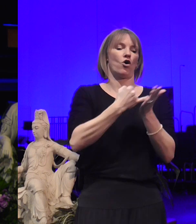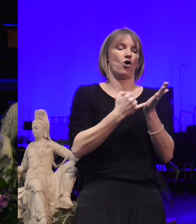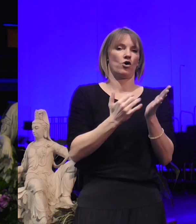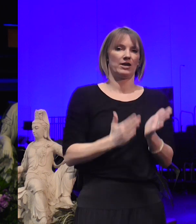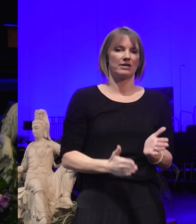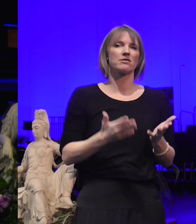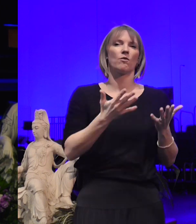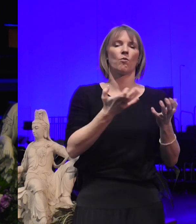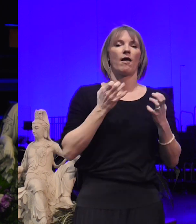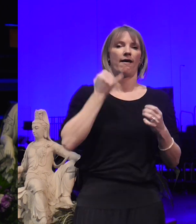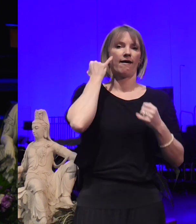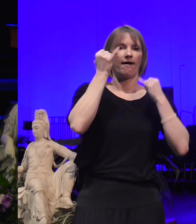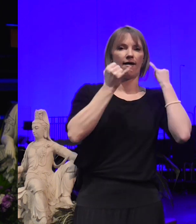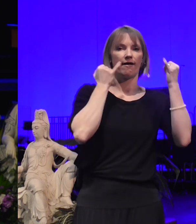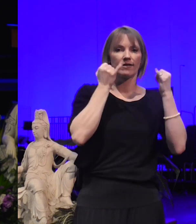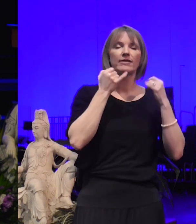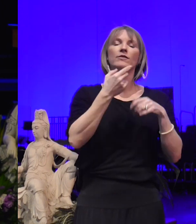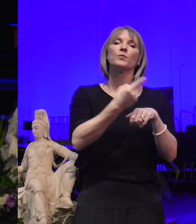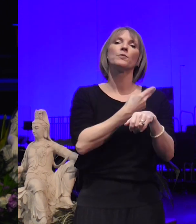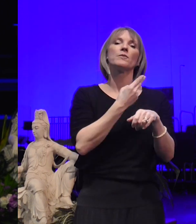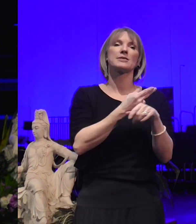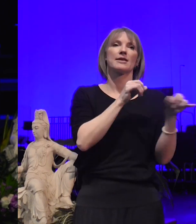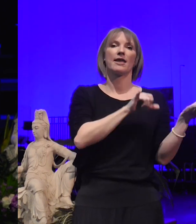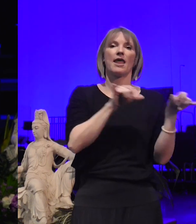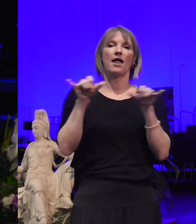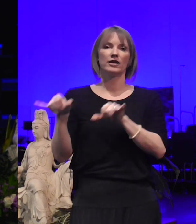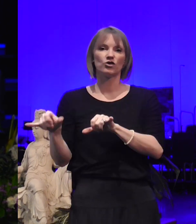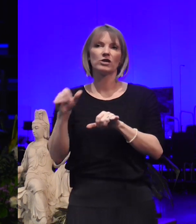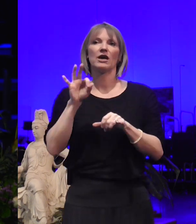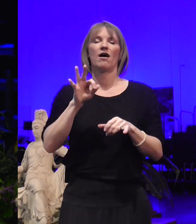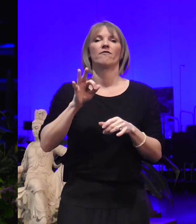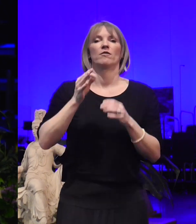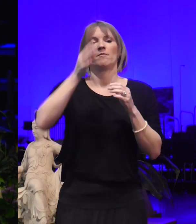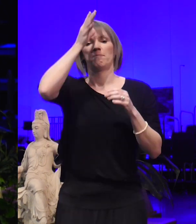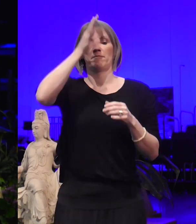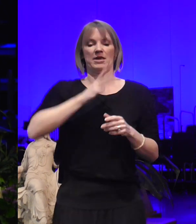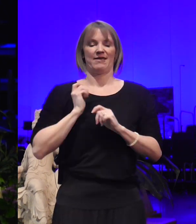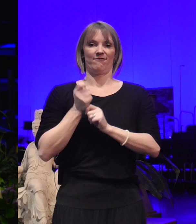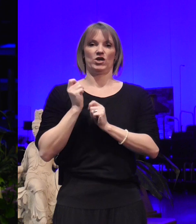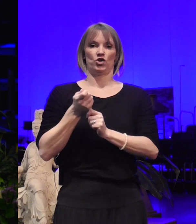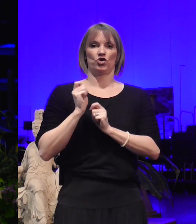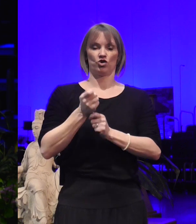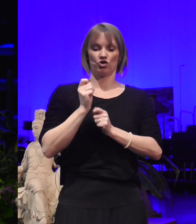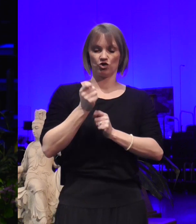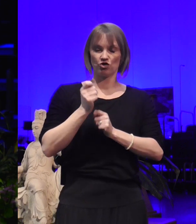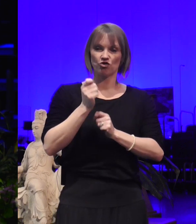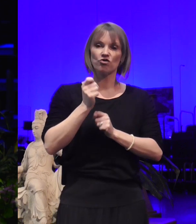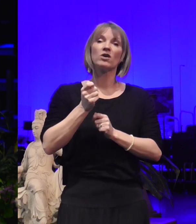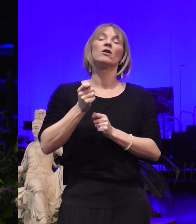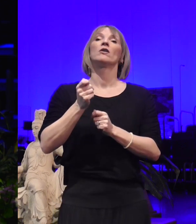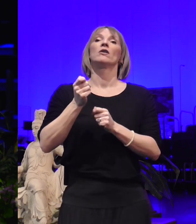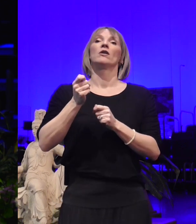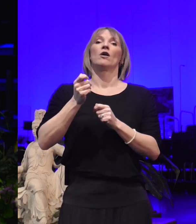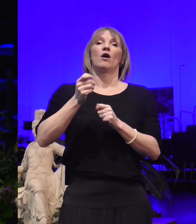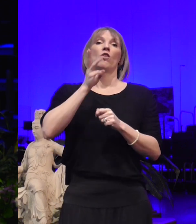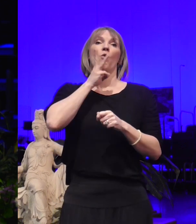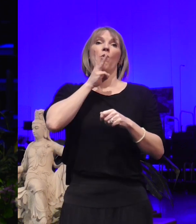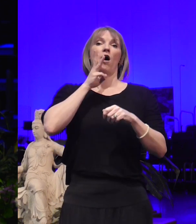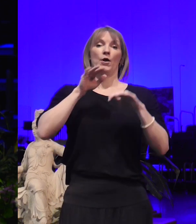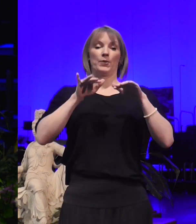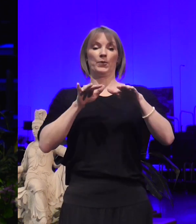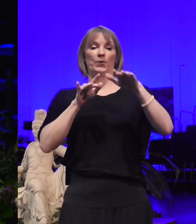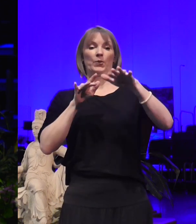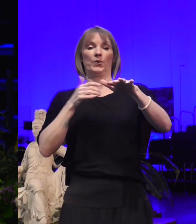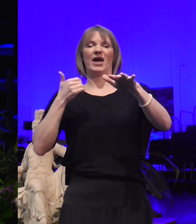to get ideas. And he uses the analogy of a fisherman who's fishing, and on the surface of the water,